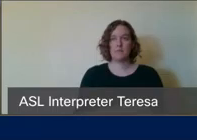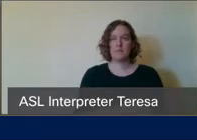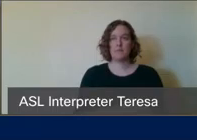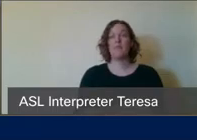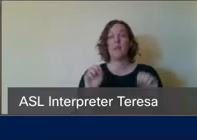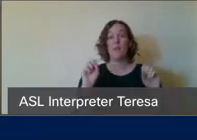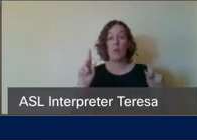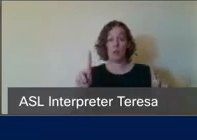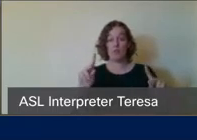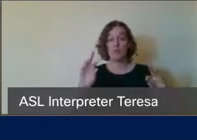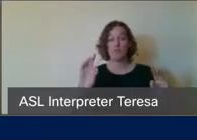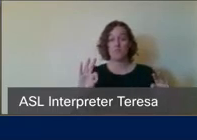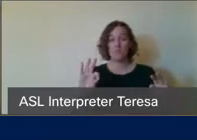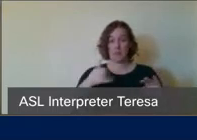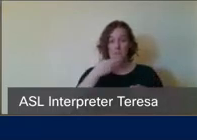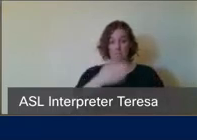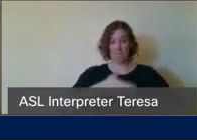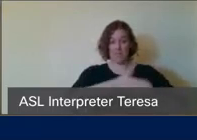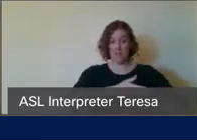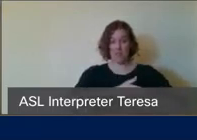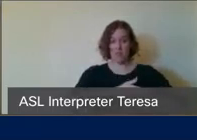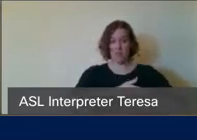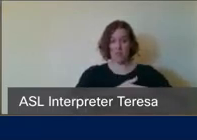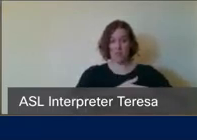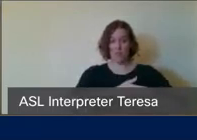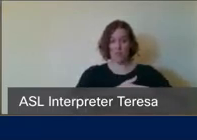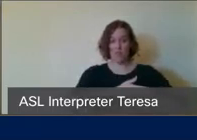Okay, is that better now?